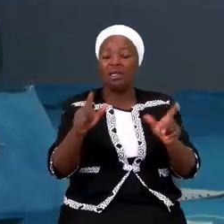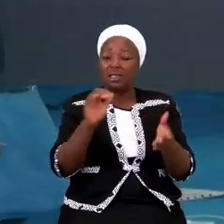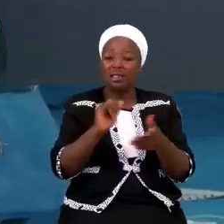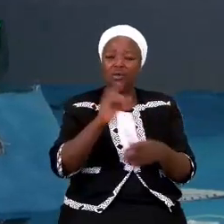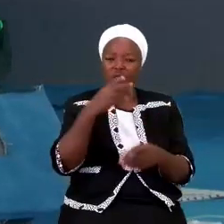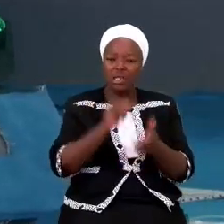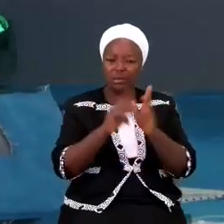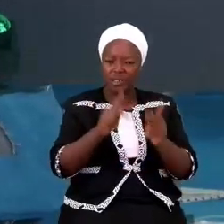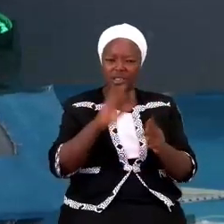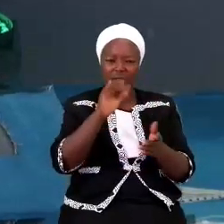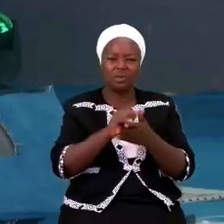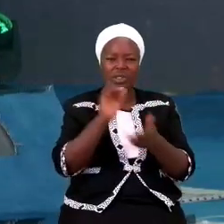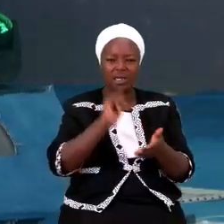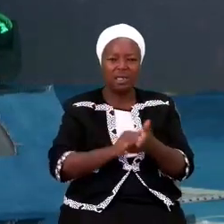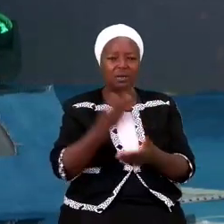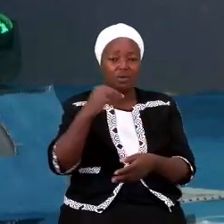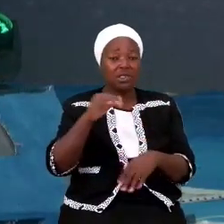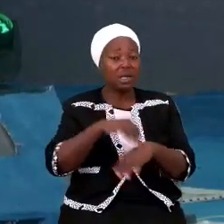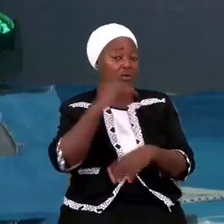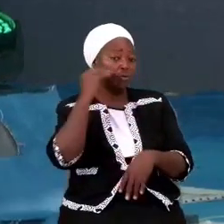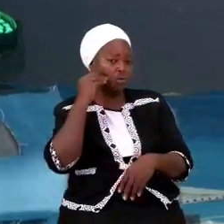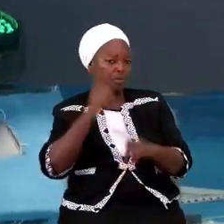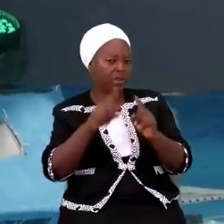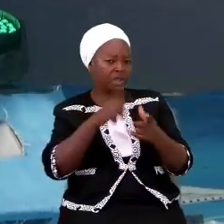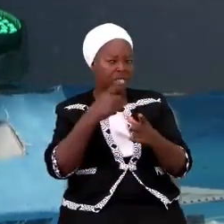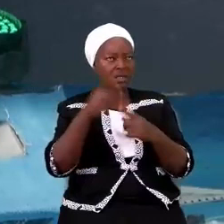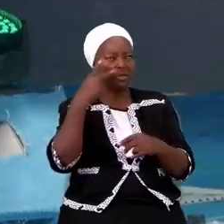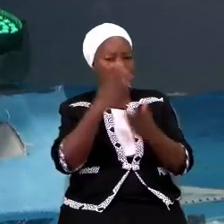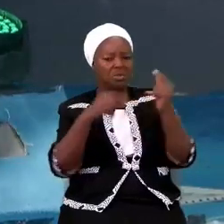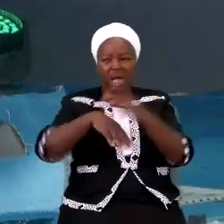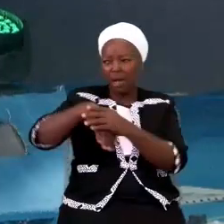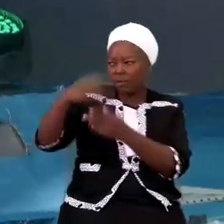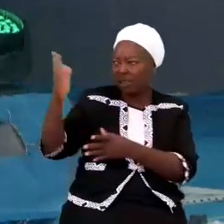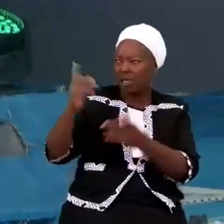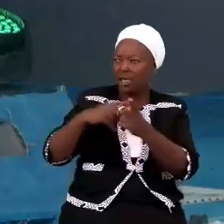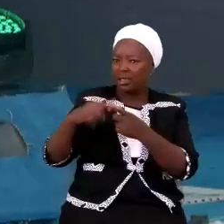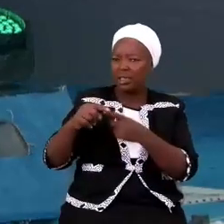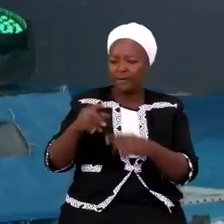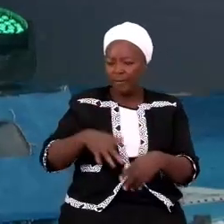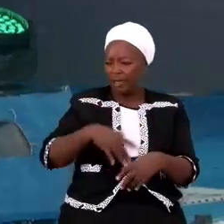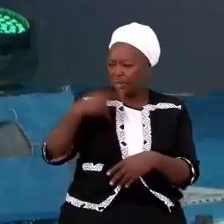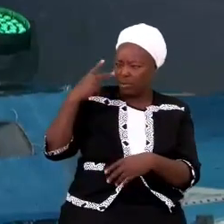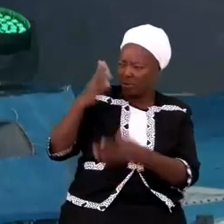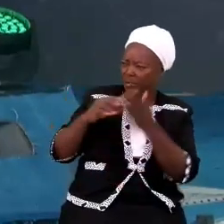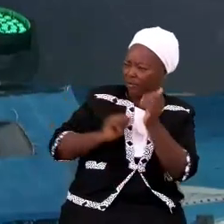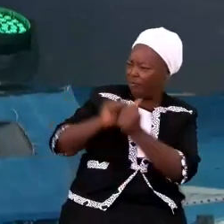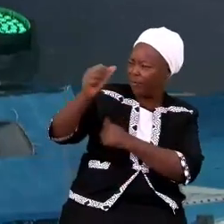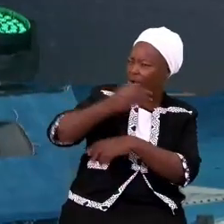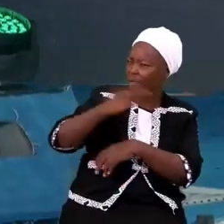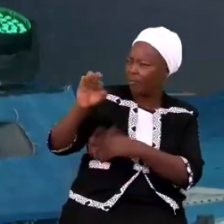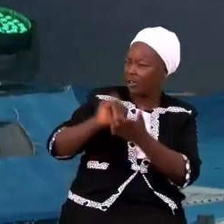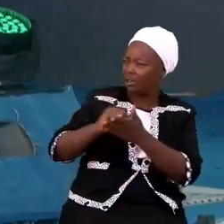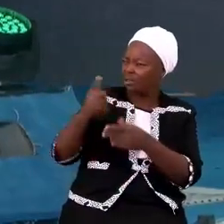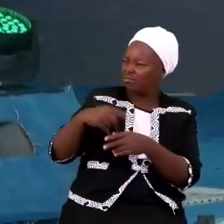afar off is always greener than the field nearby. The pleasure afar off